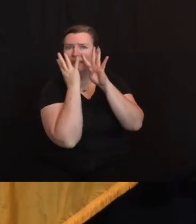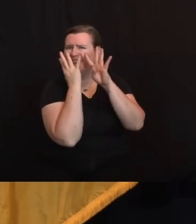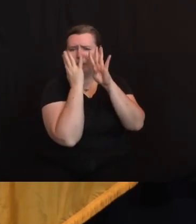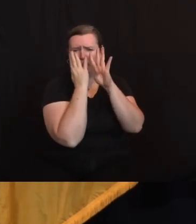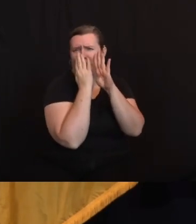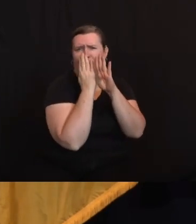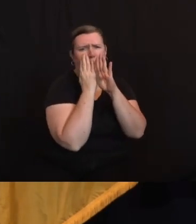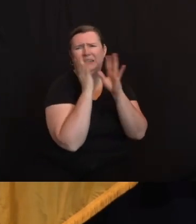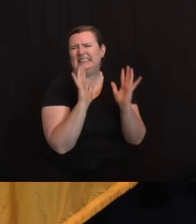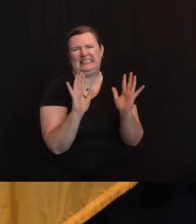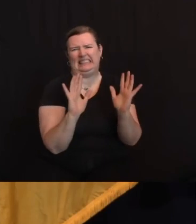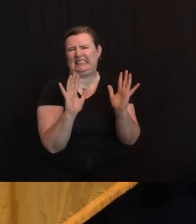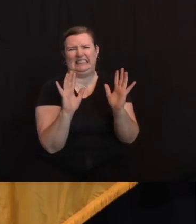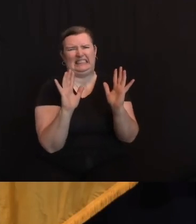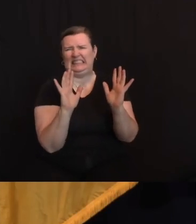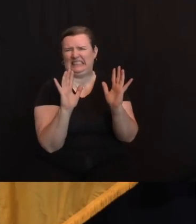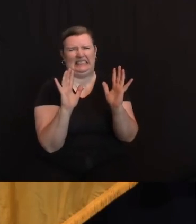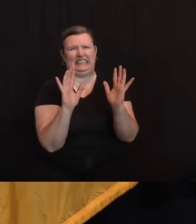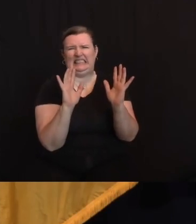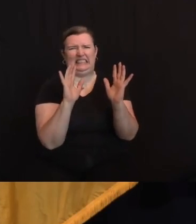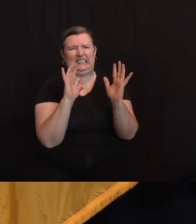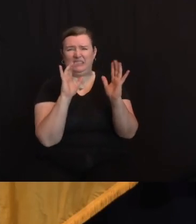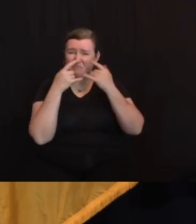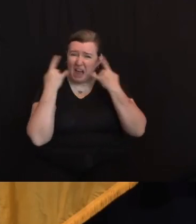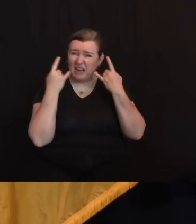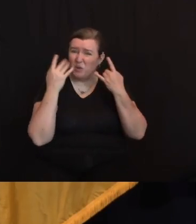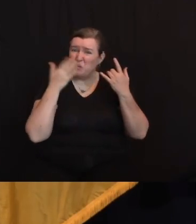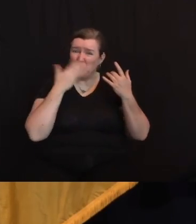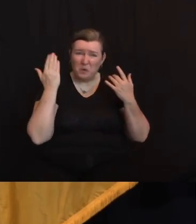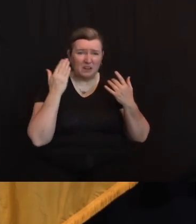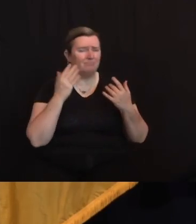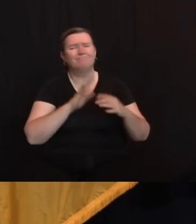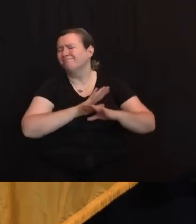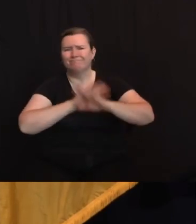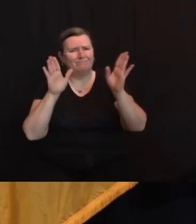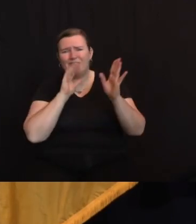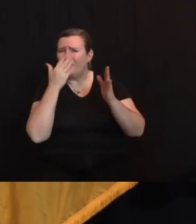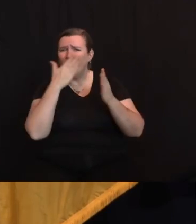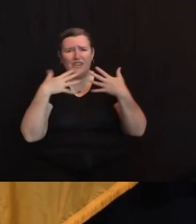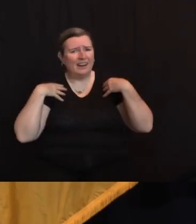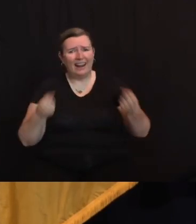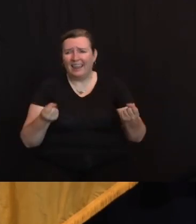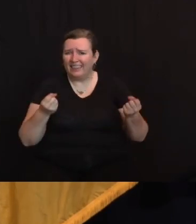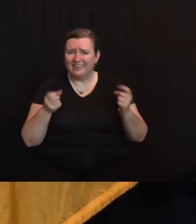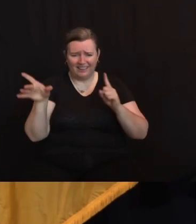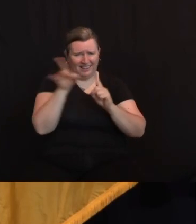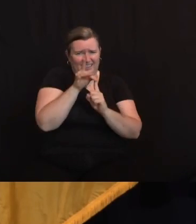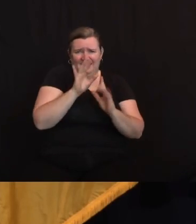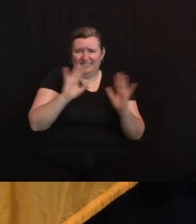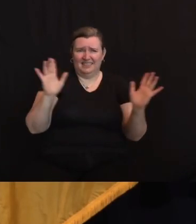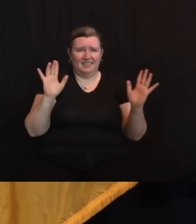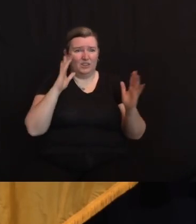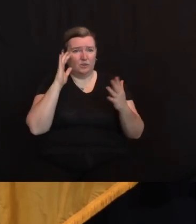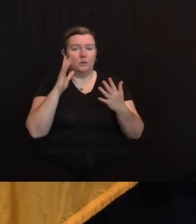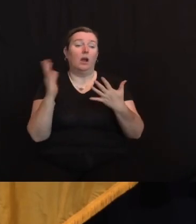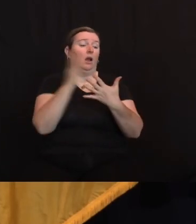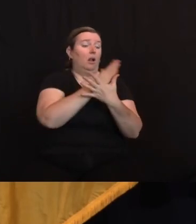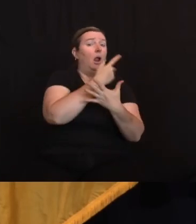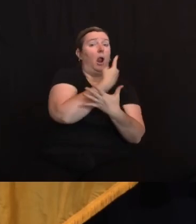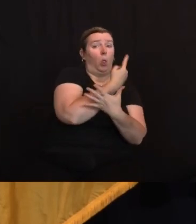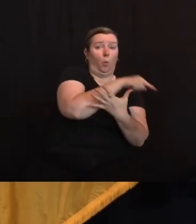look. That's not smart. That's not a good thing for public health. So that's the sort of other end of the spectrum.